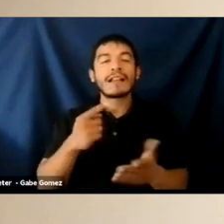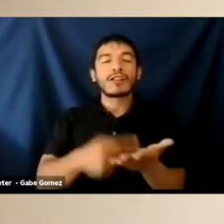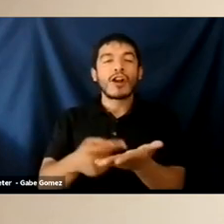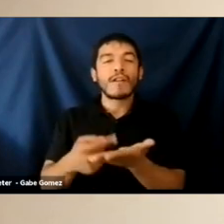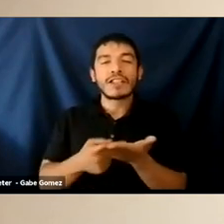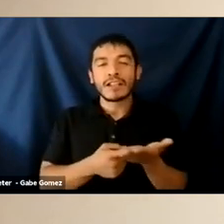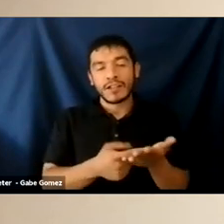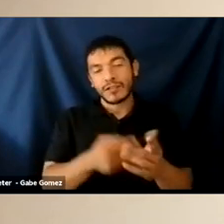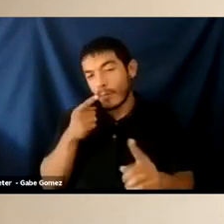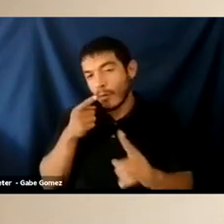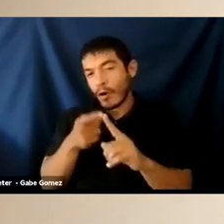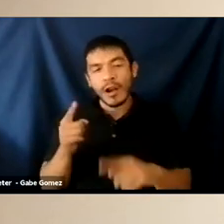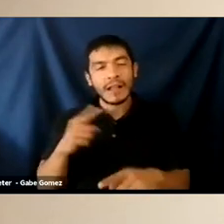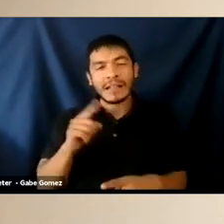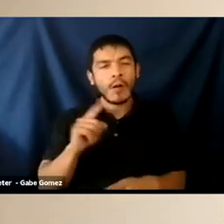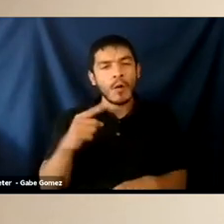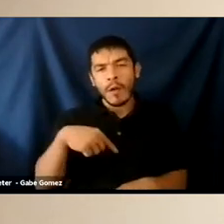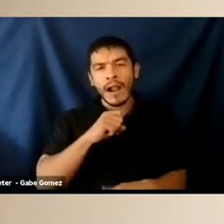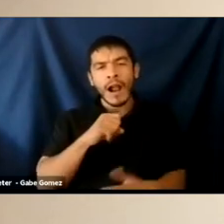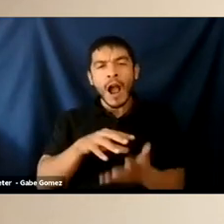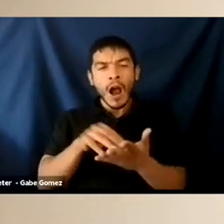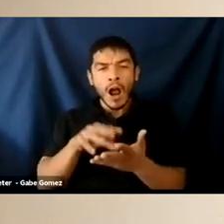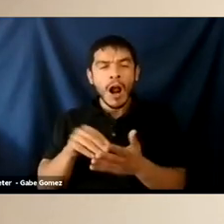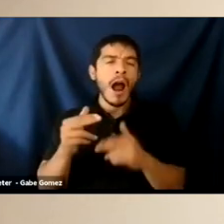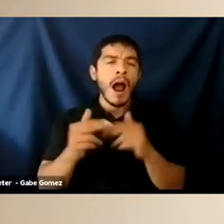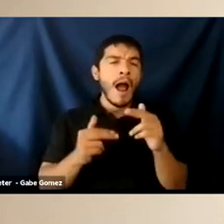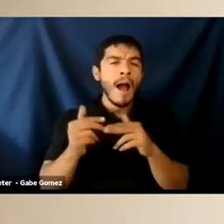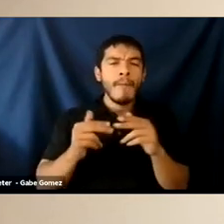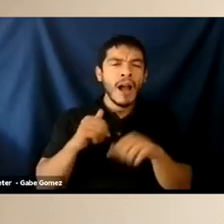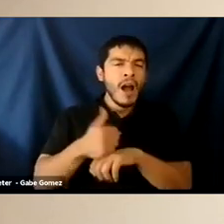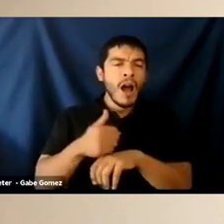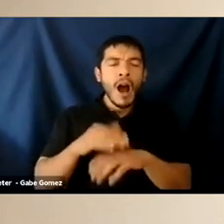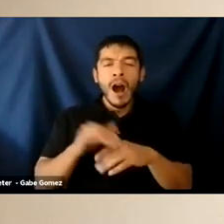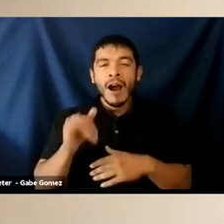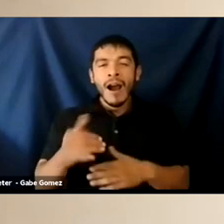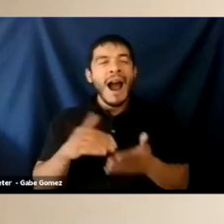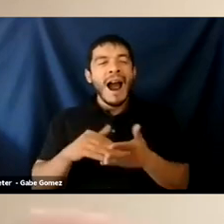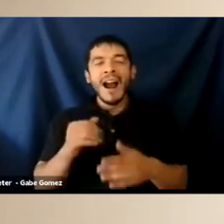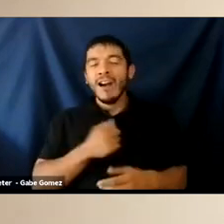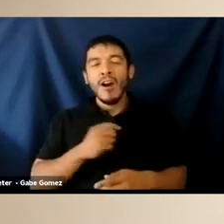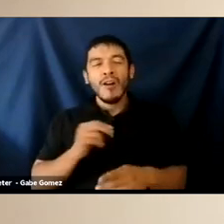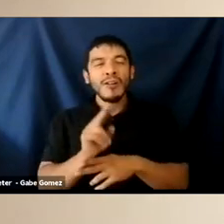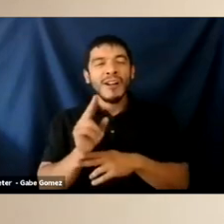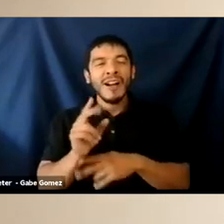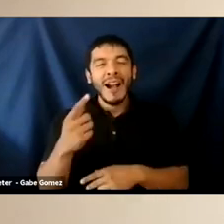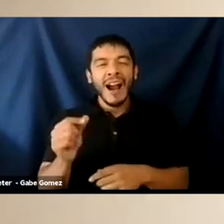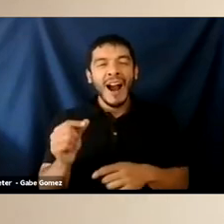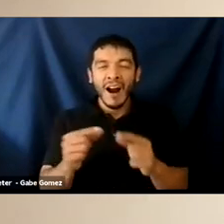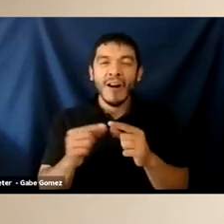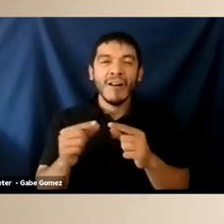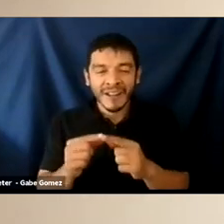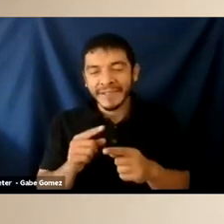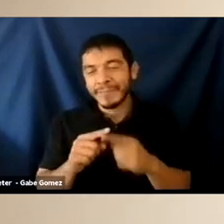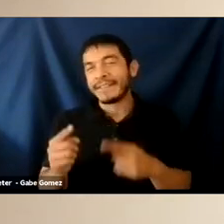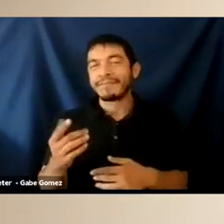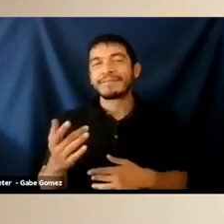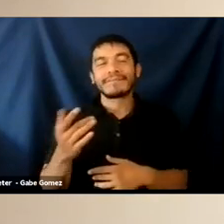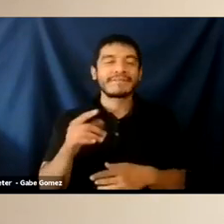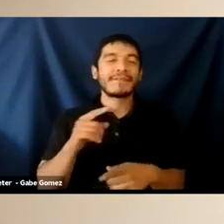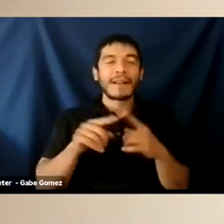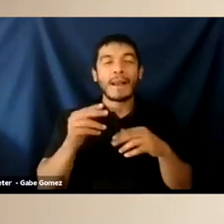something from which we can learn and build, again, sorry to use a LEGO Group friendly phrase, build